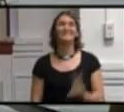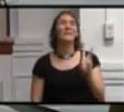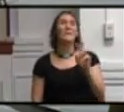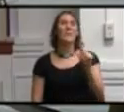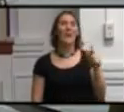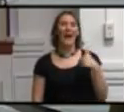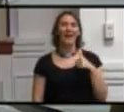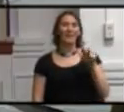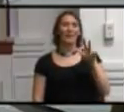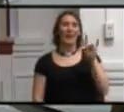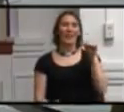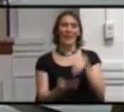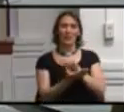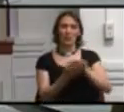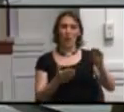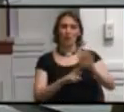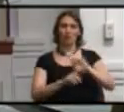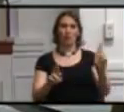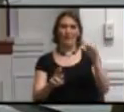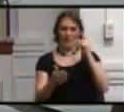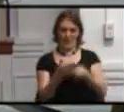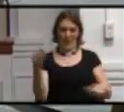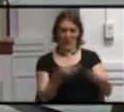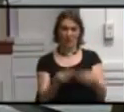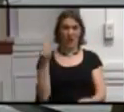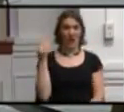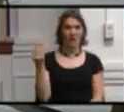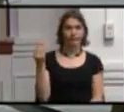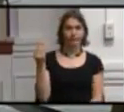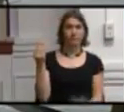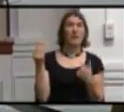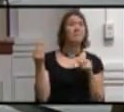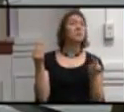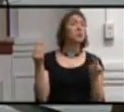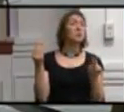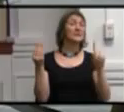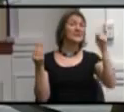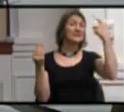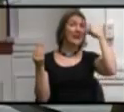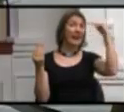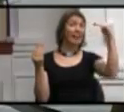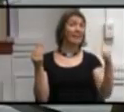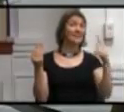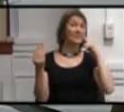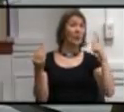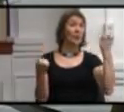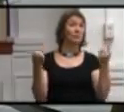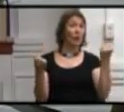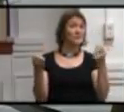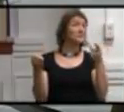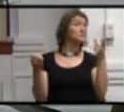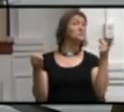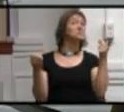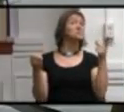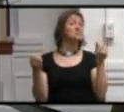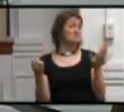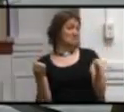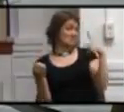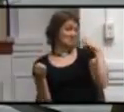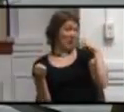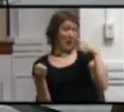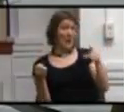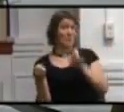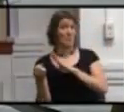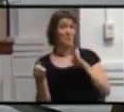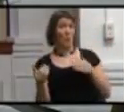I have $38,000 budgeted, and we have been keeping an eye on the state bid, and I'd like to ask the board this